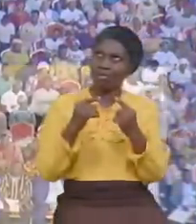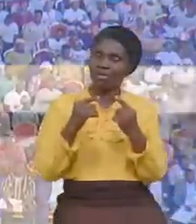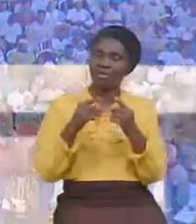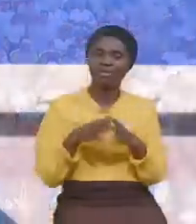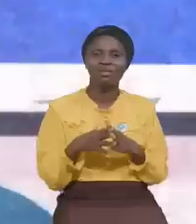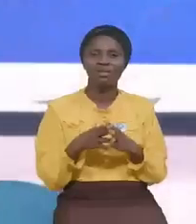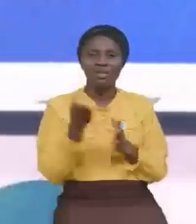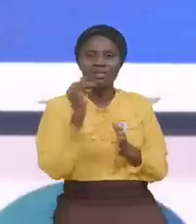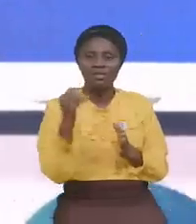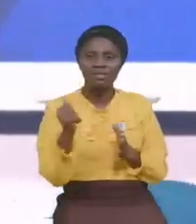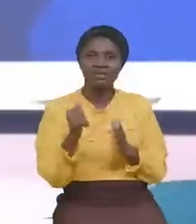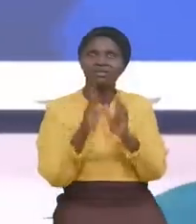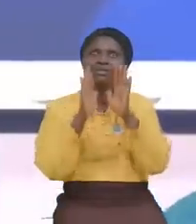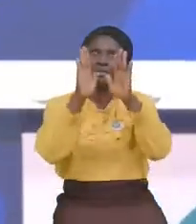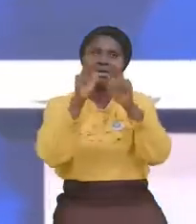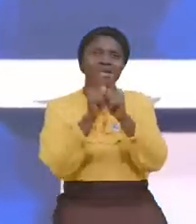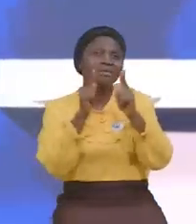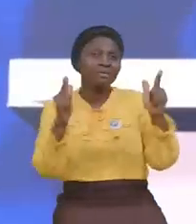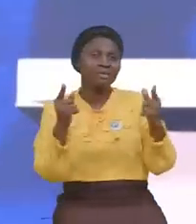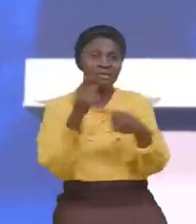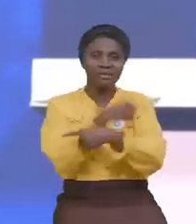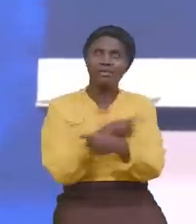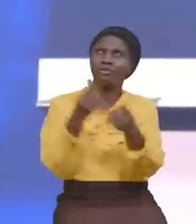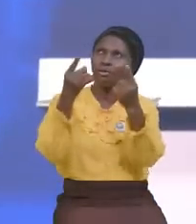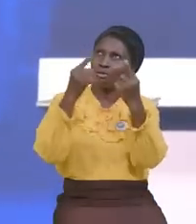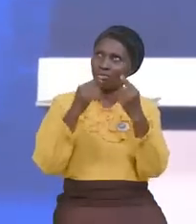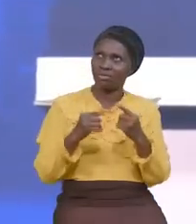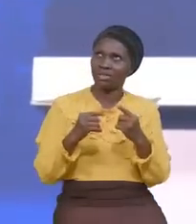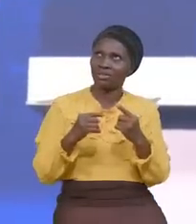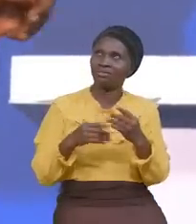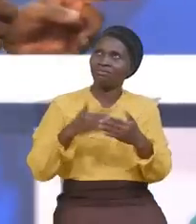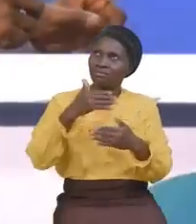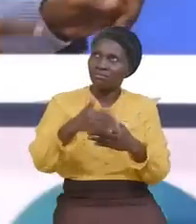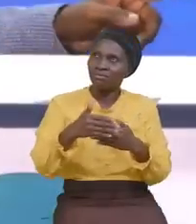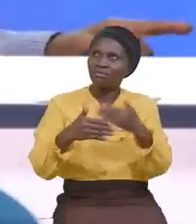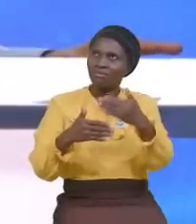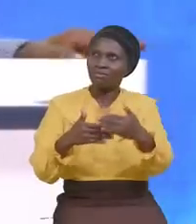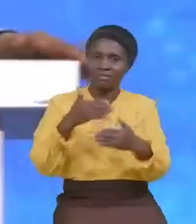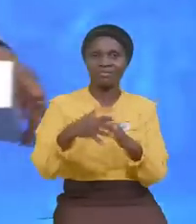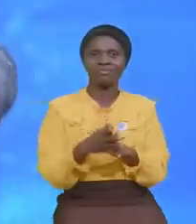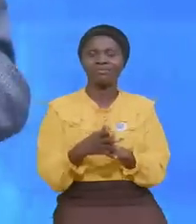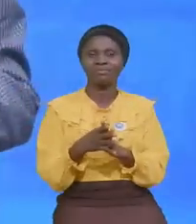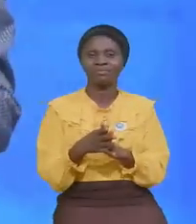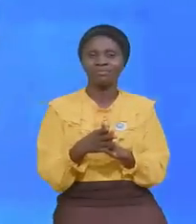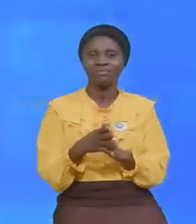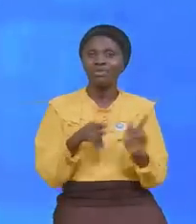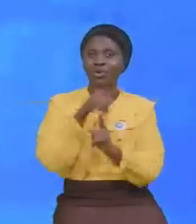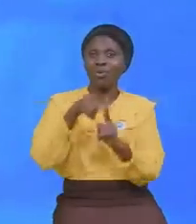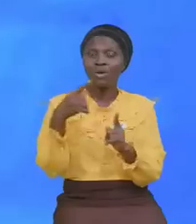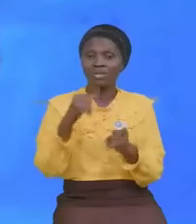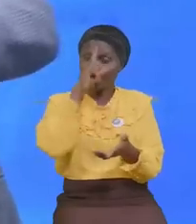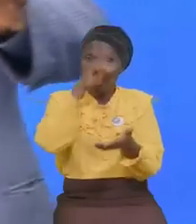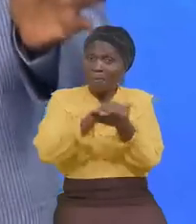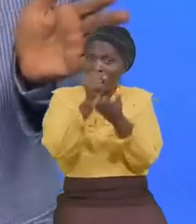There's a great day coming by and by, when the saints and the